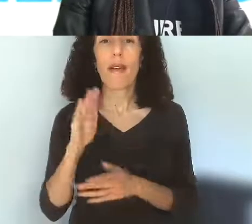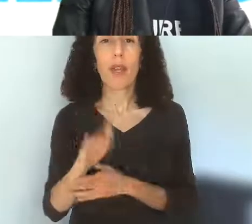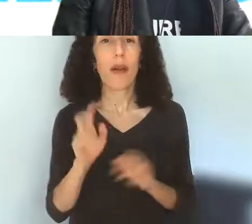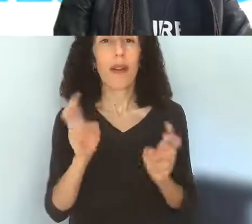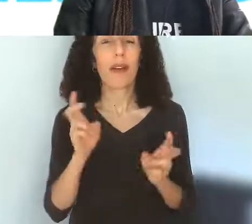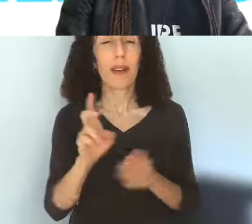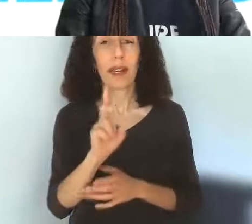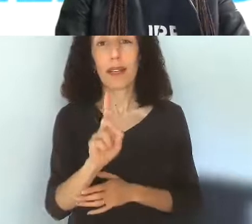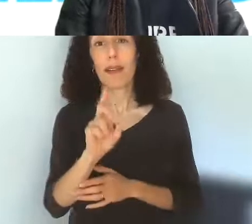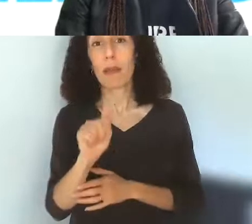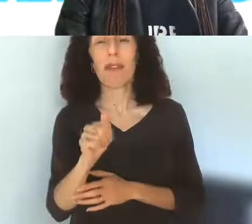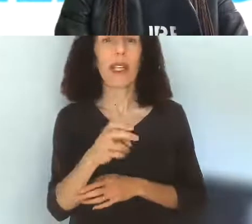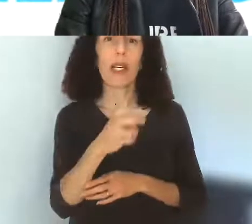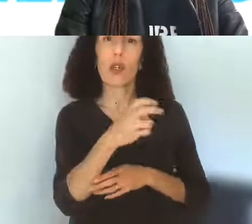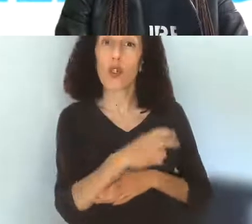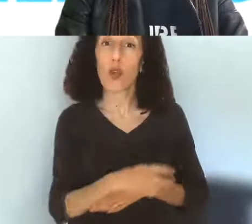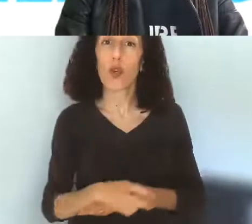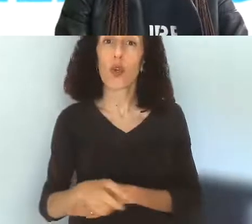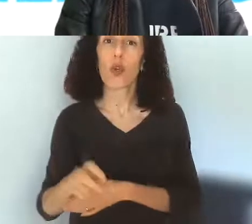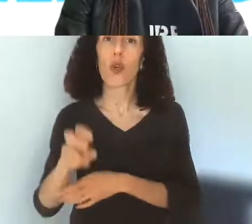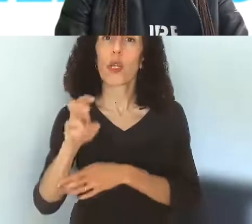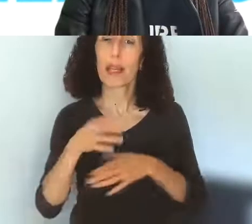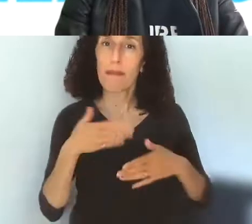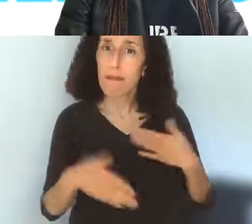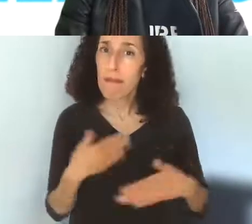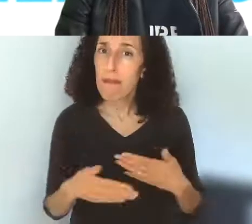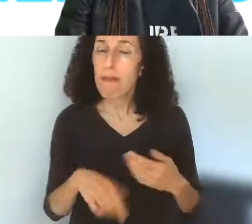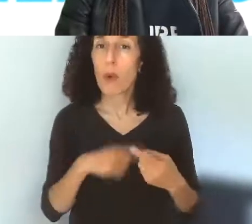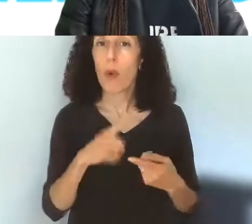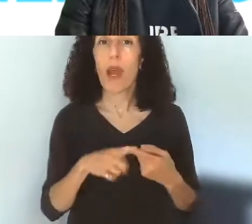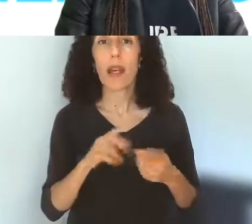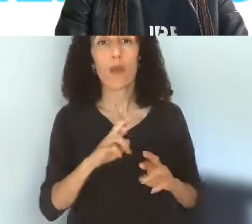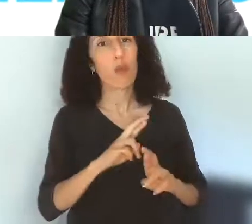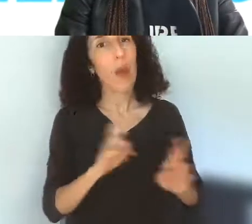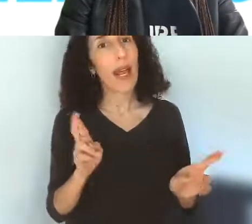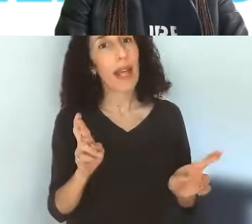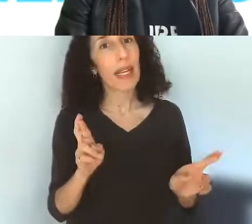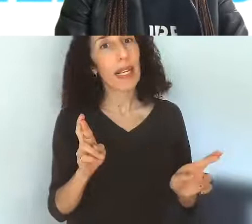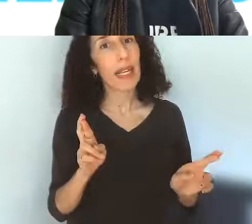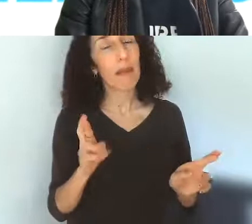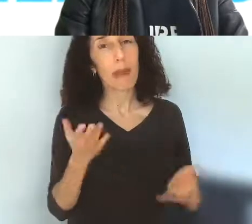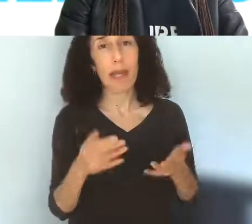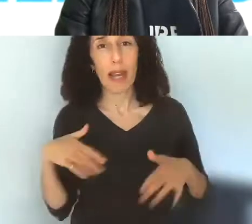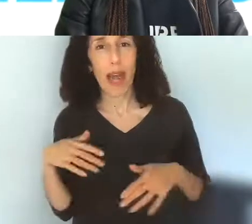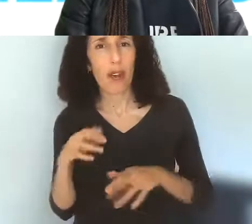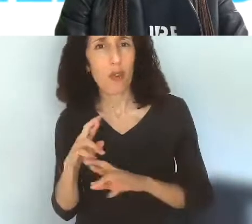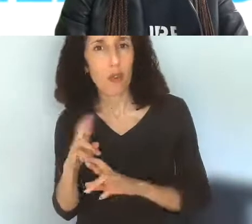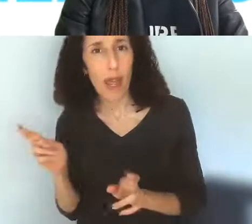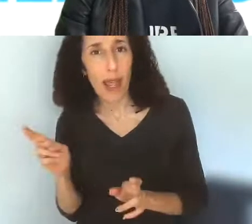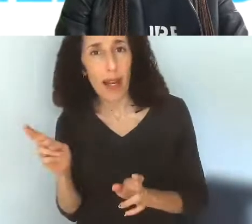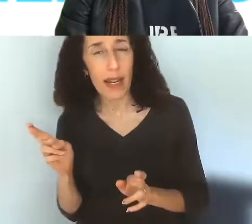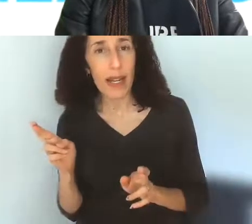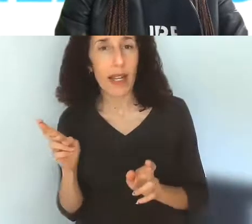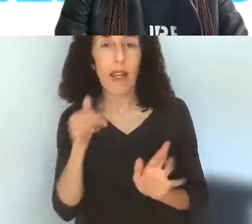ready to disclose. Maybe you're not proud of your disability yet. Maybe someone is struggling with their disability. And so I